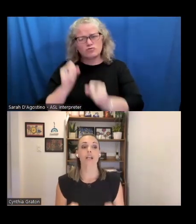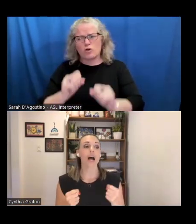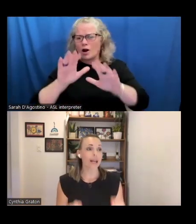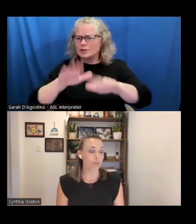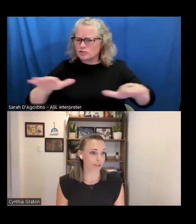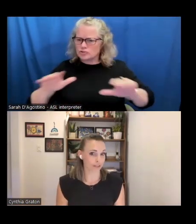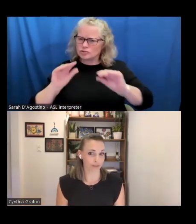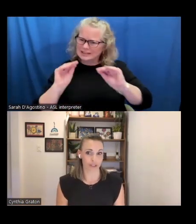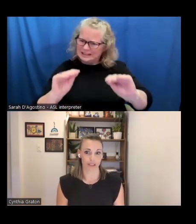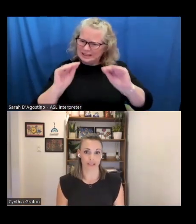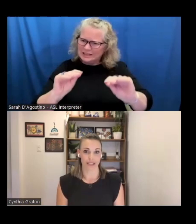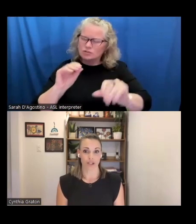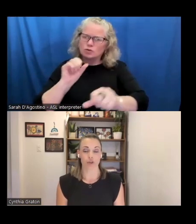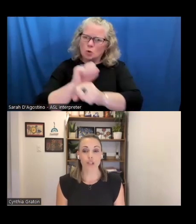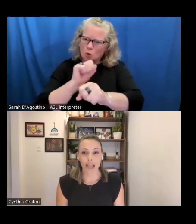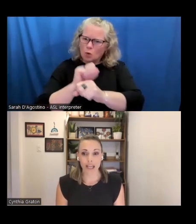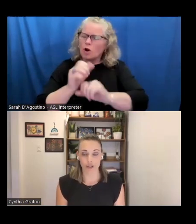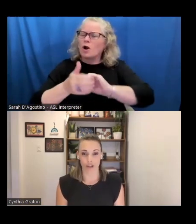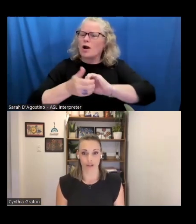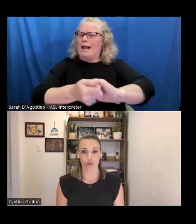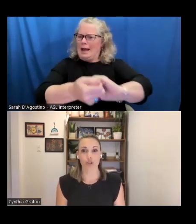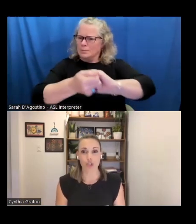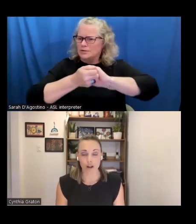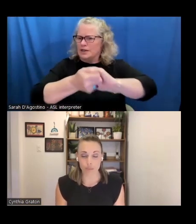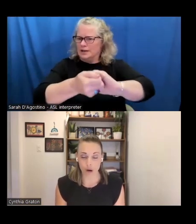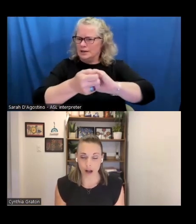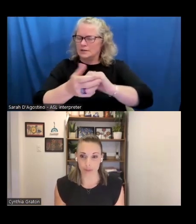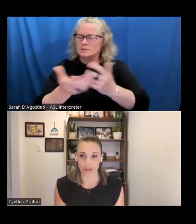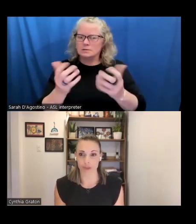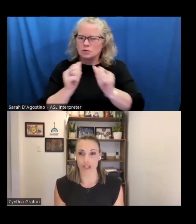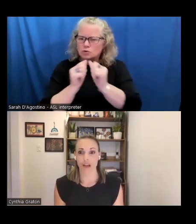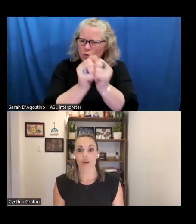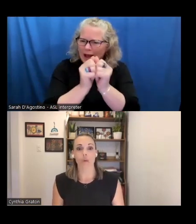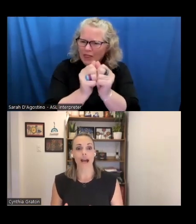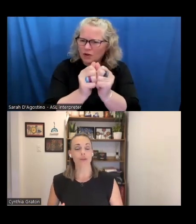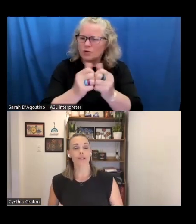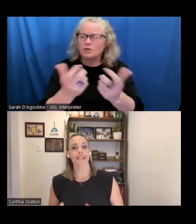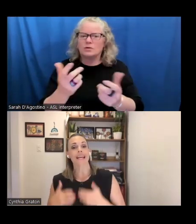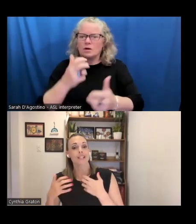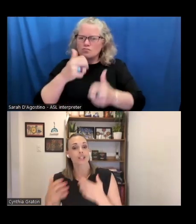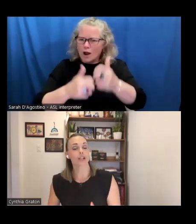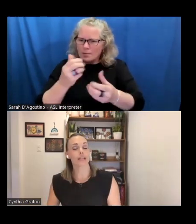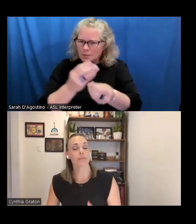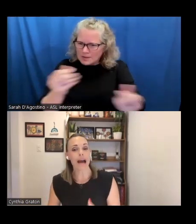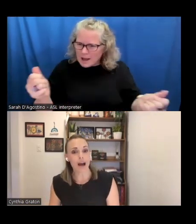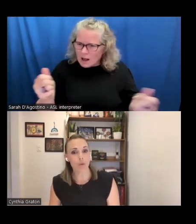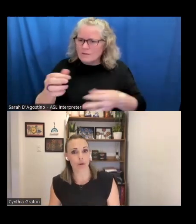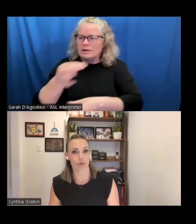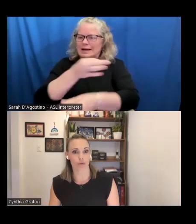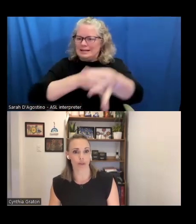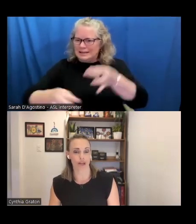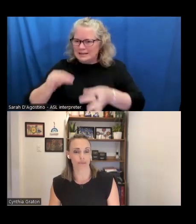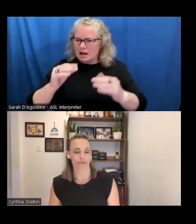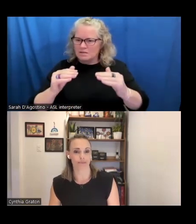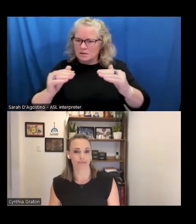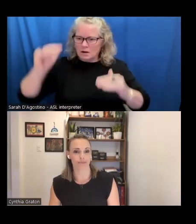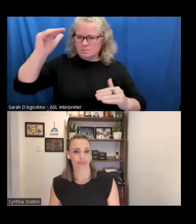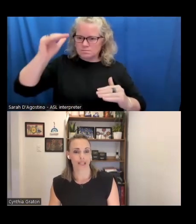work collaboratively together to solve problems rather than asserting power over